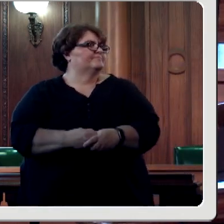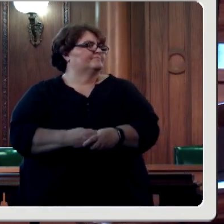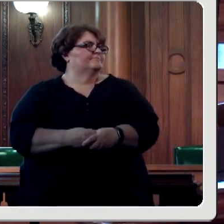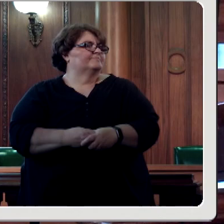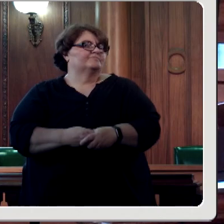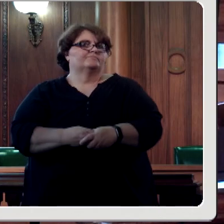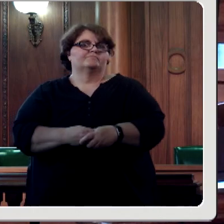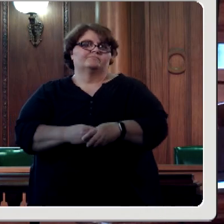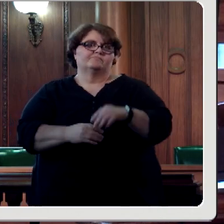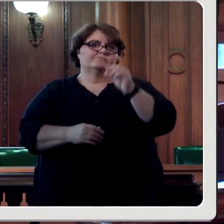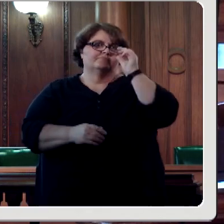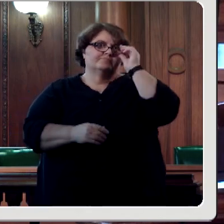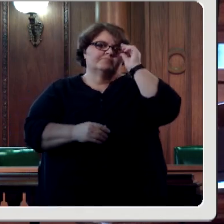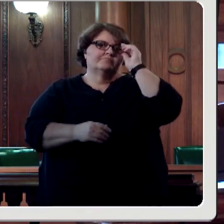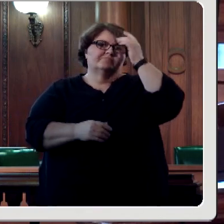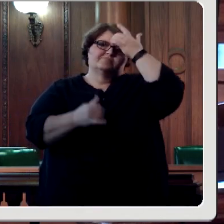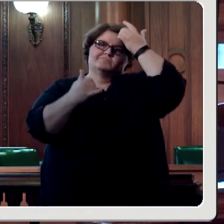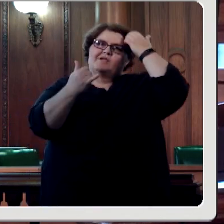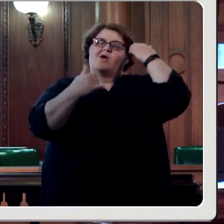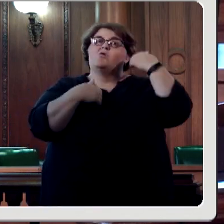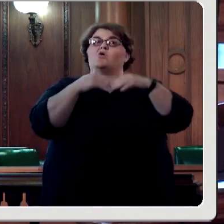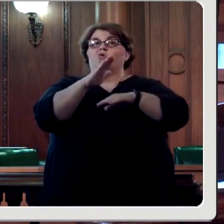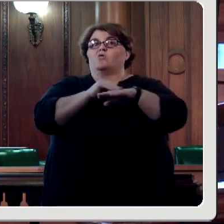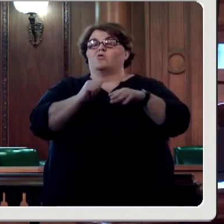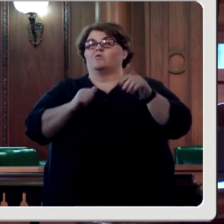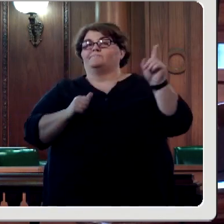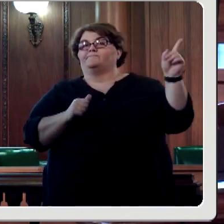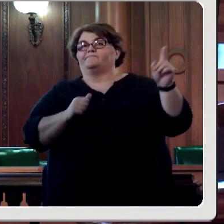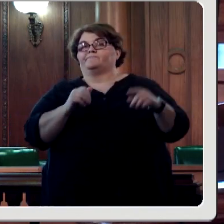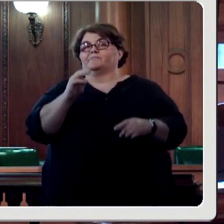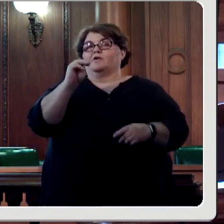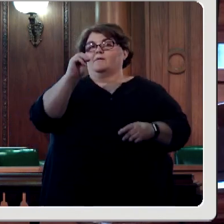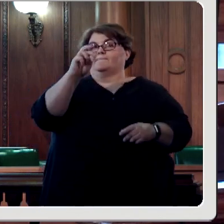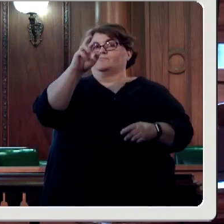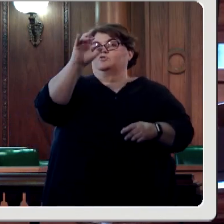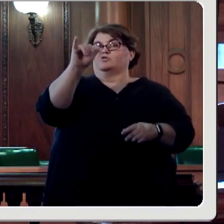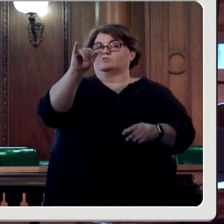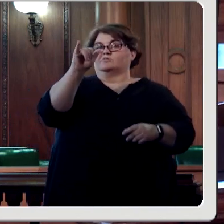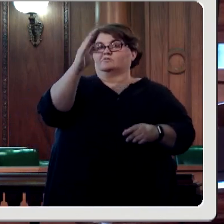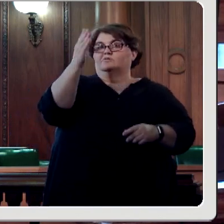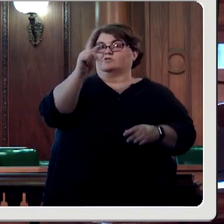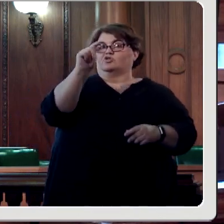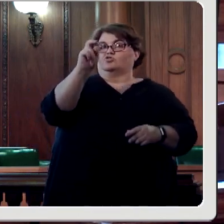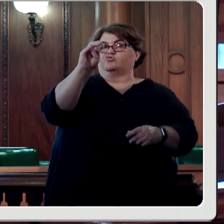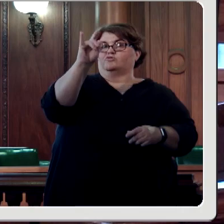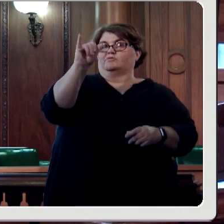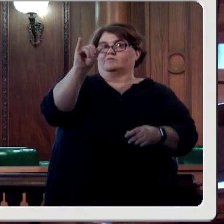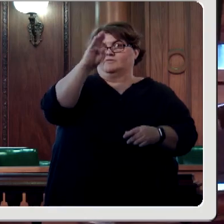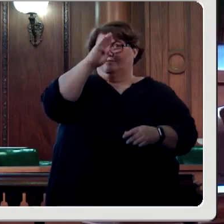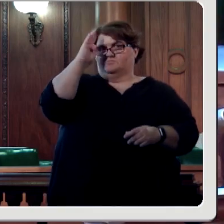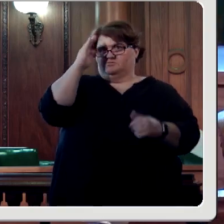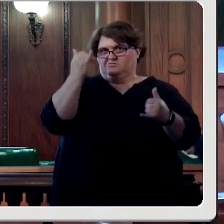Medical Officer of Mercy Medical Center, Trinity Healthcare Systems, Dr. Robert Roose.